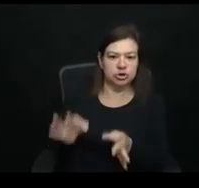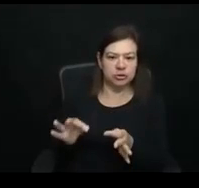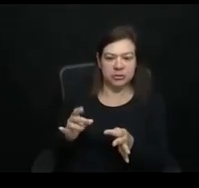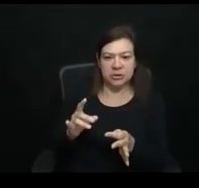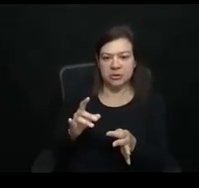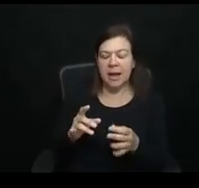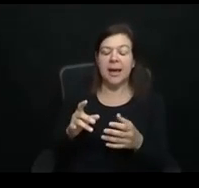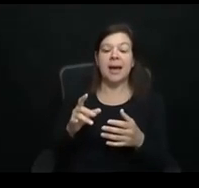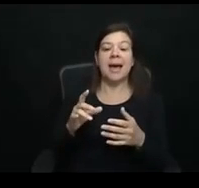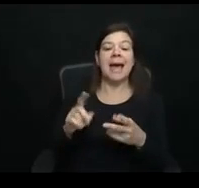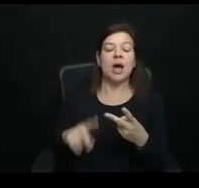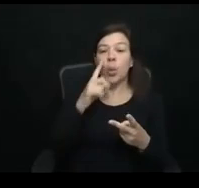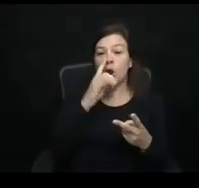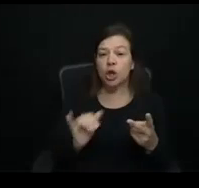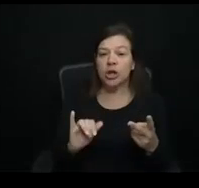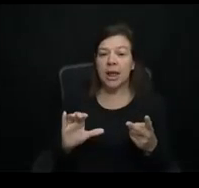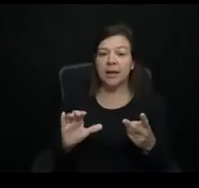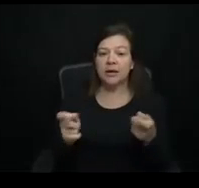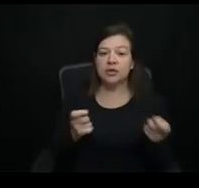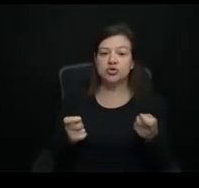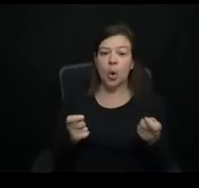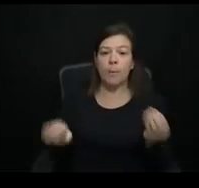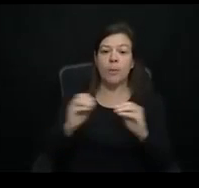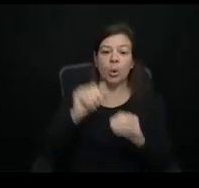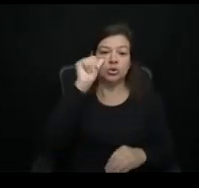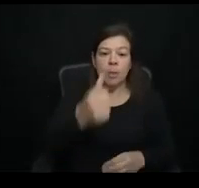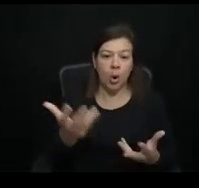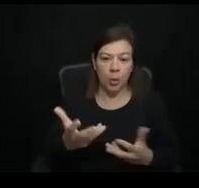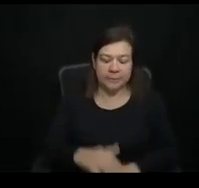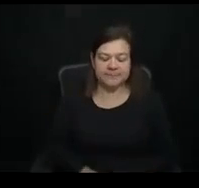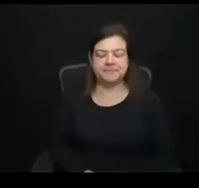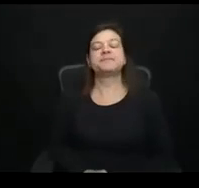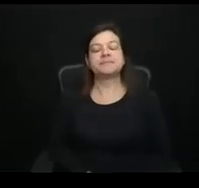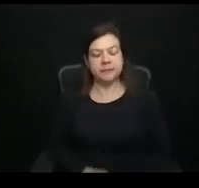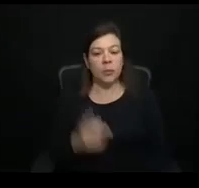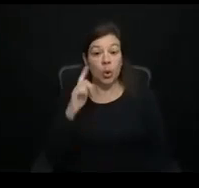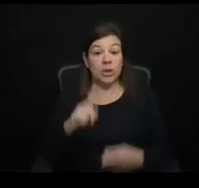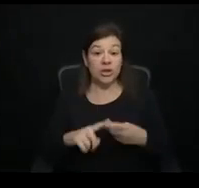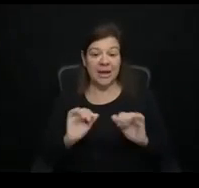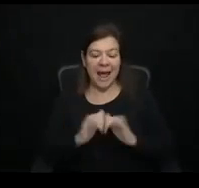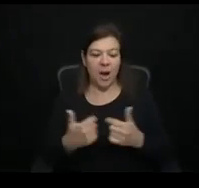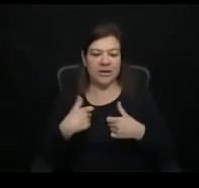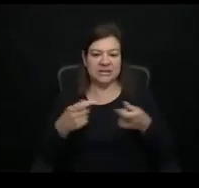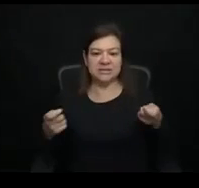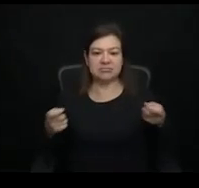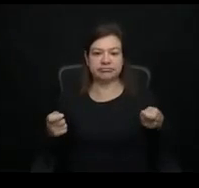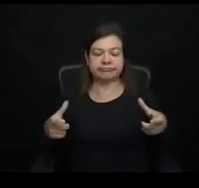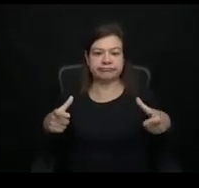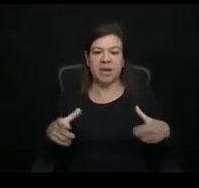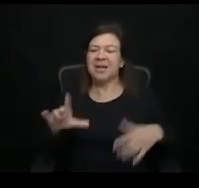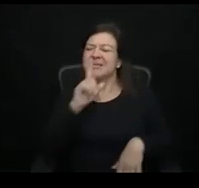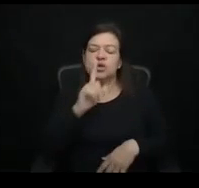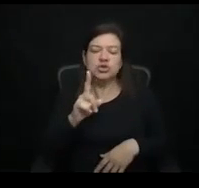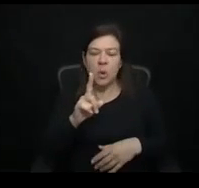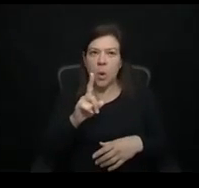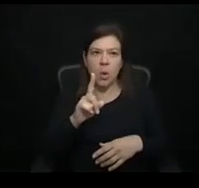tomorrow. So the way we look at containment, there's not a clear-cut definition.